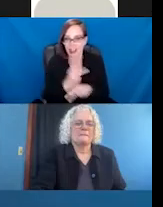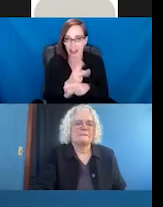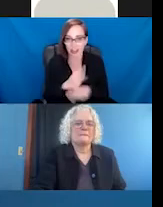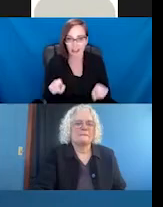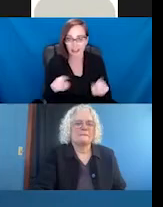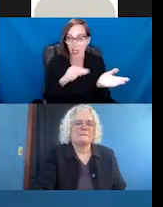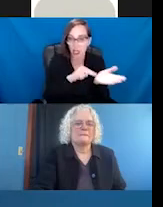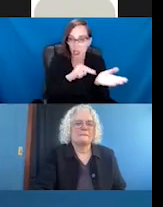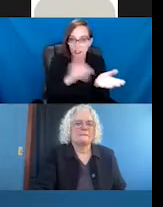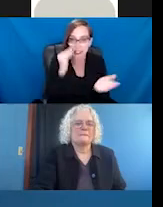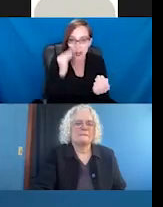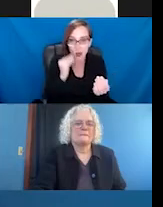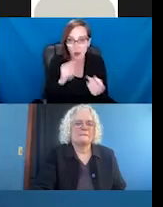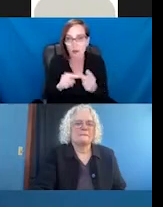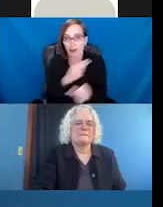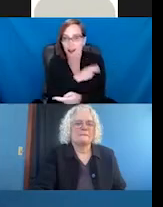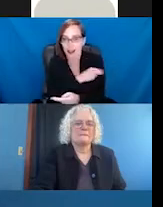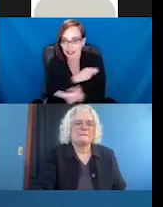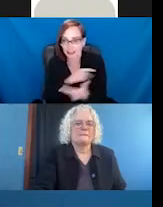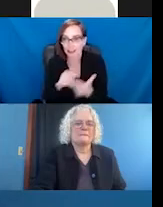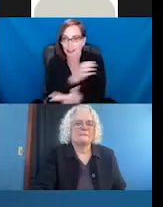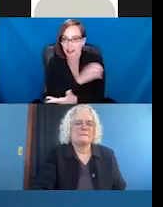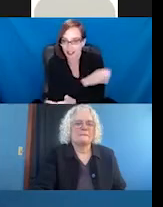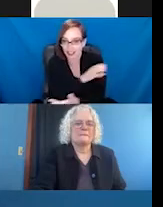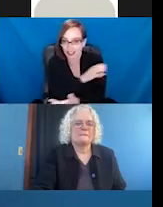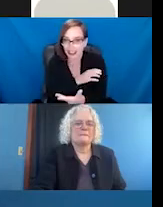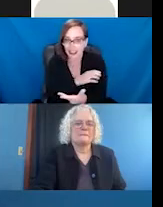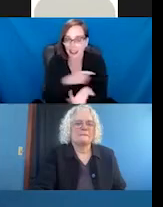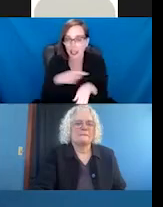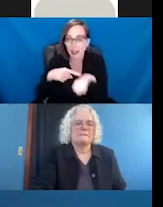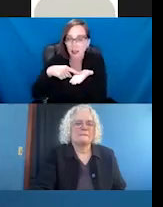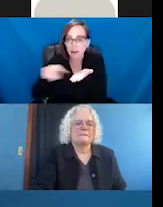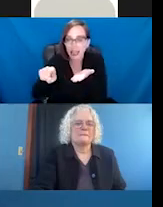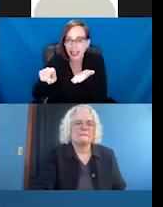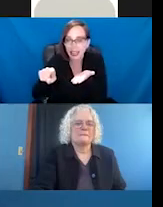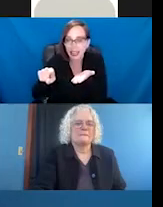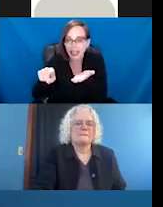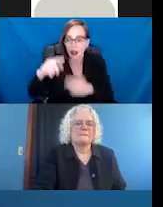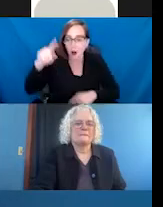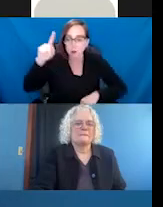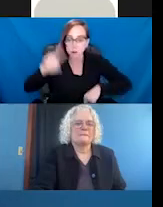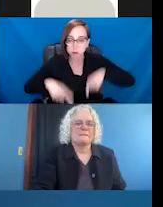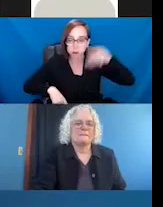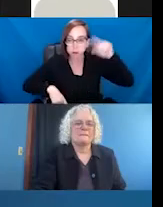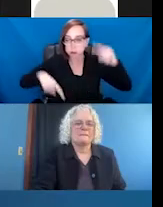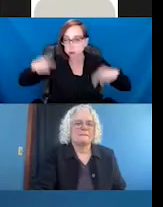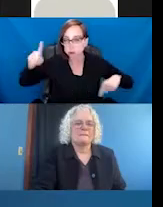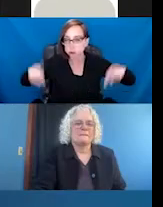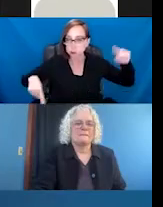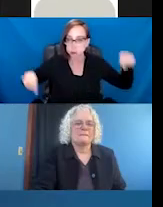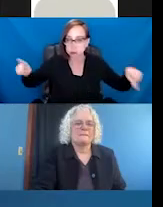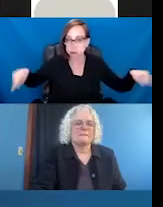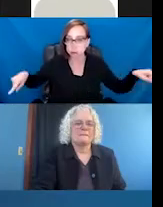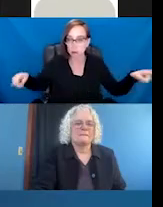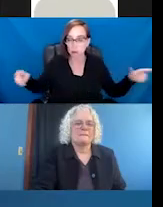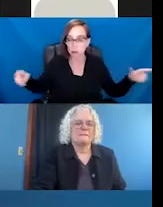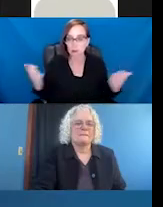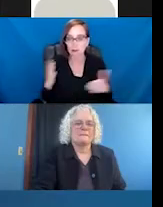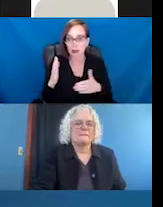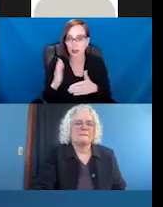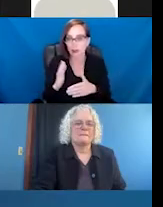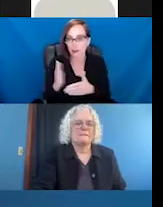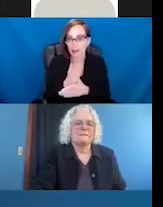nursing homes, hospitals, clinics, and the wages vary greatly between the sectors and wages vary greatly between